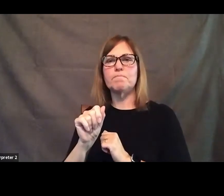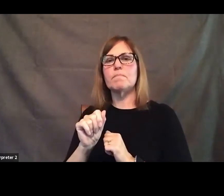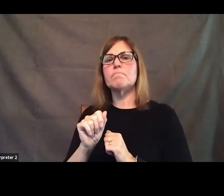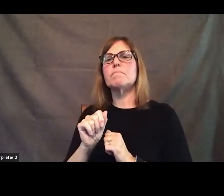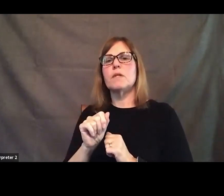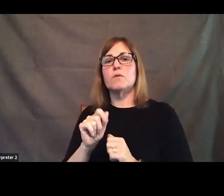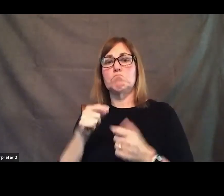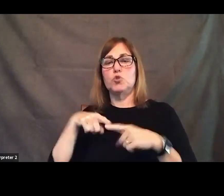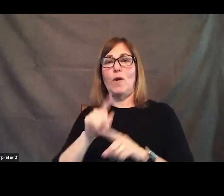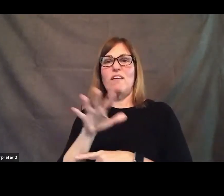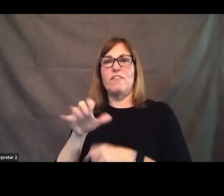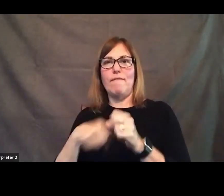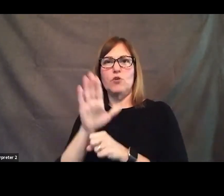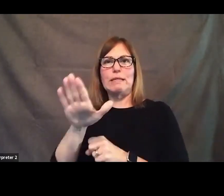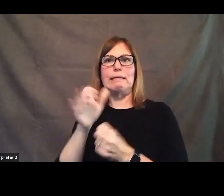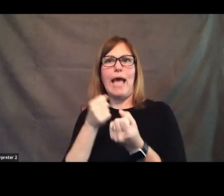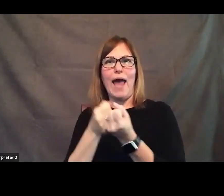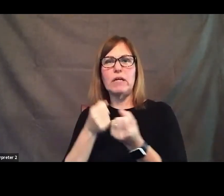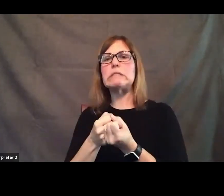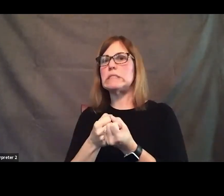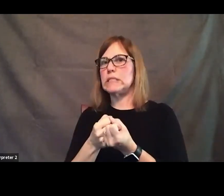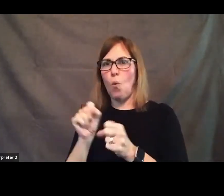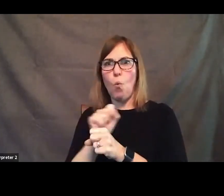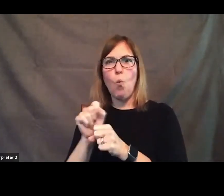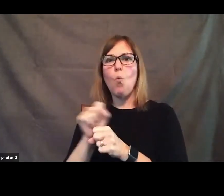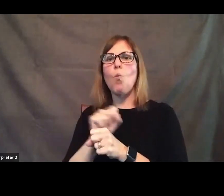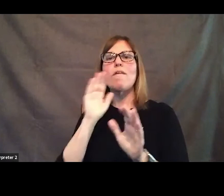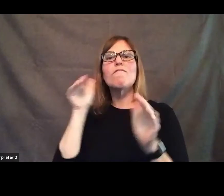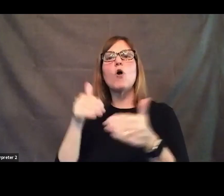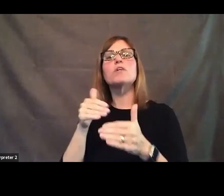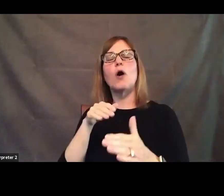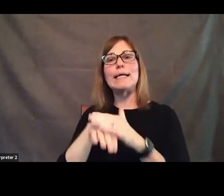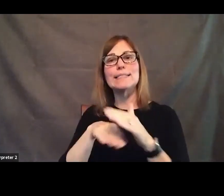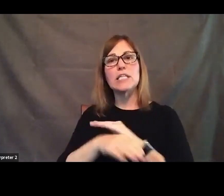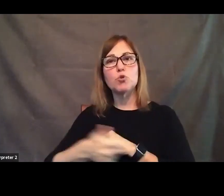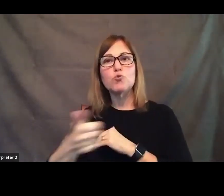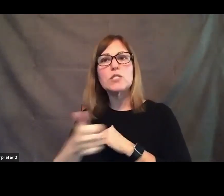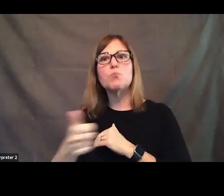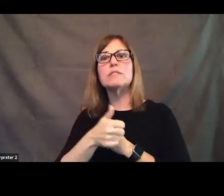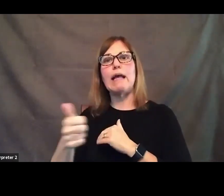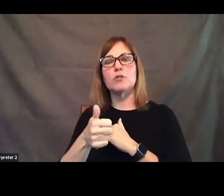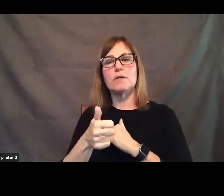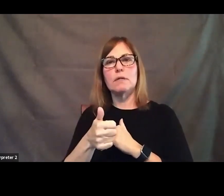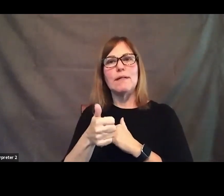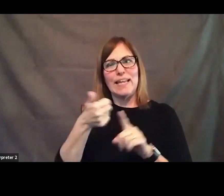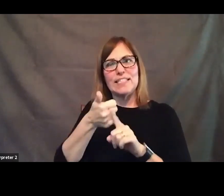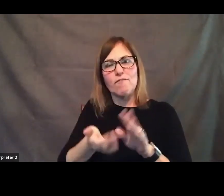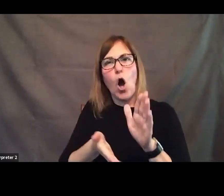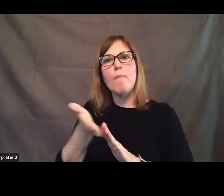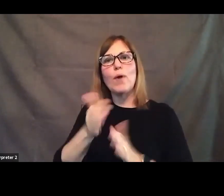his advocacy career focused on the vision of accessible public transportation that operated as a